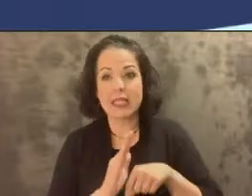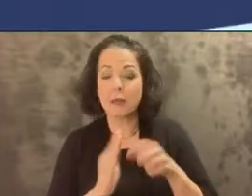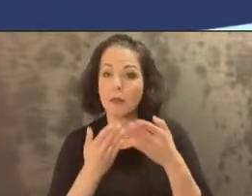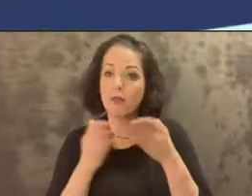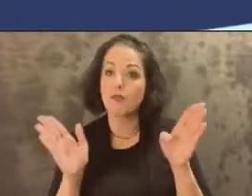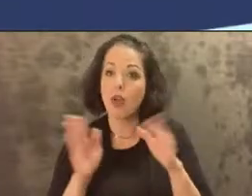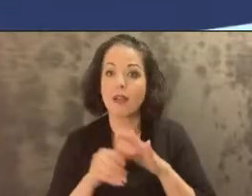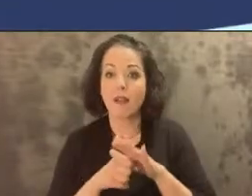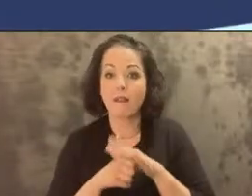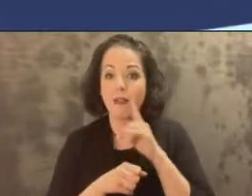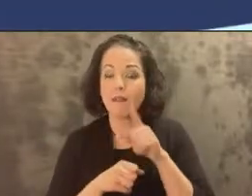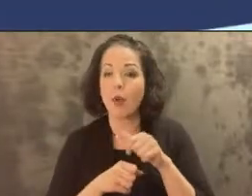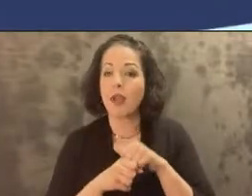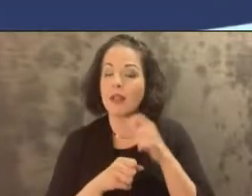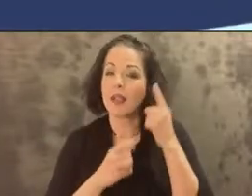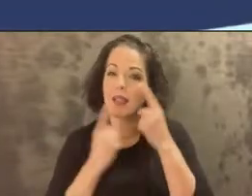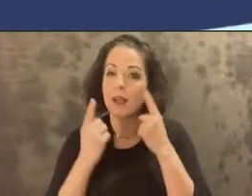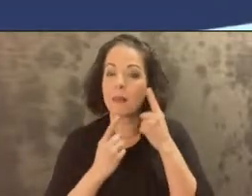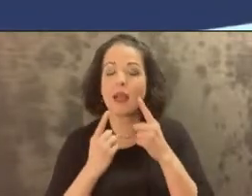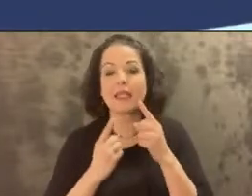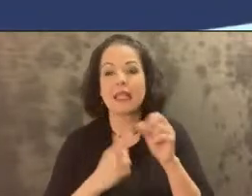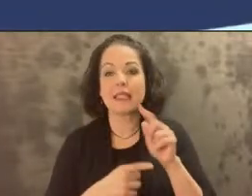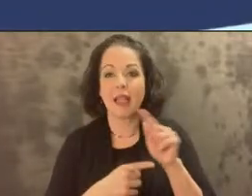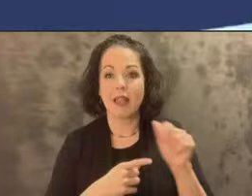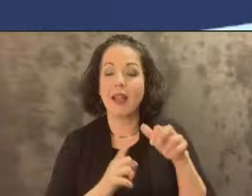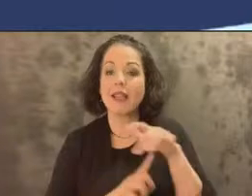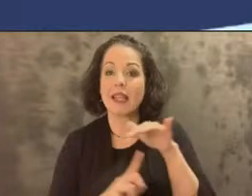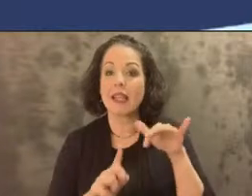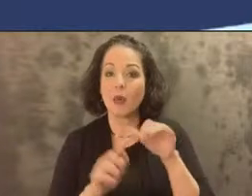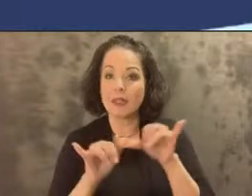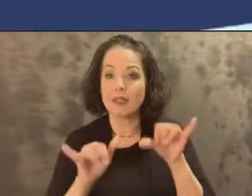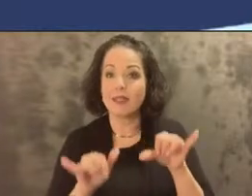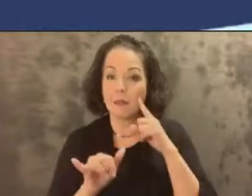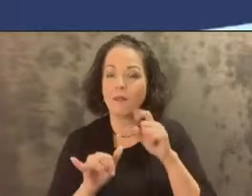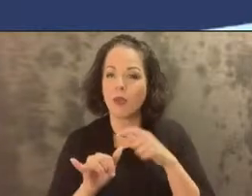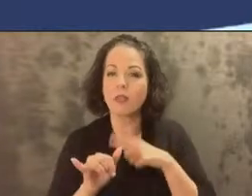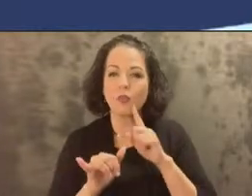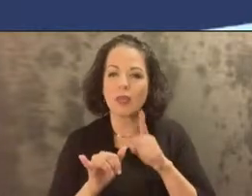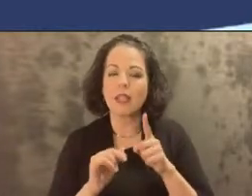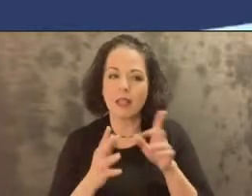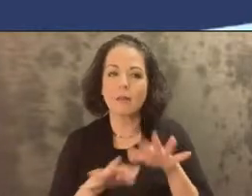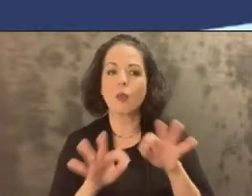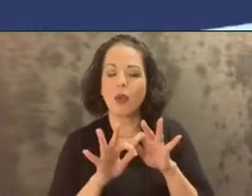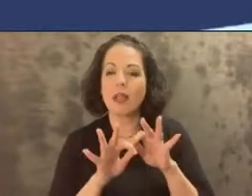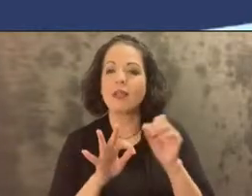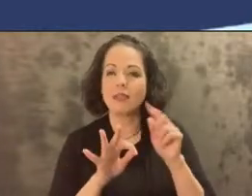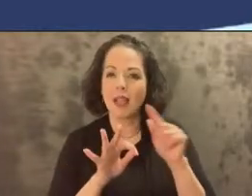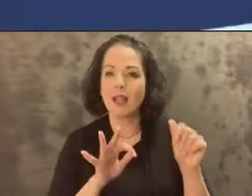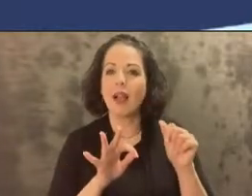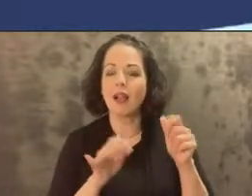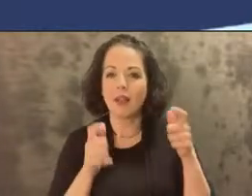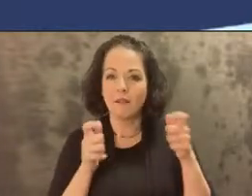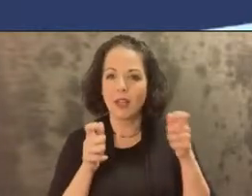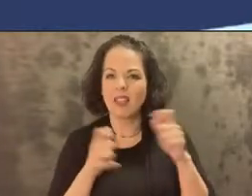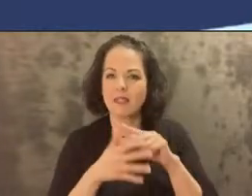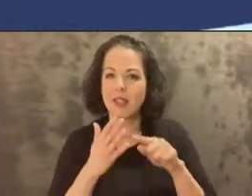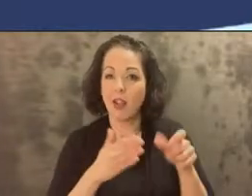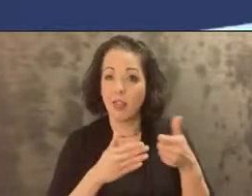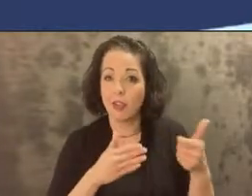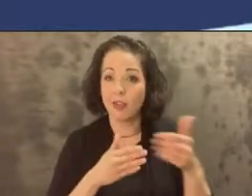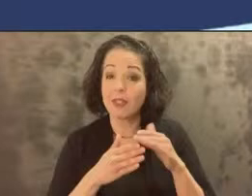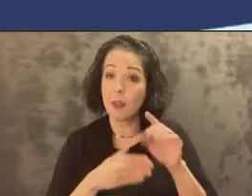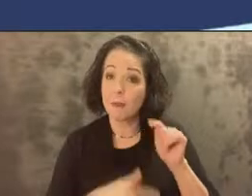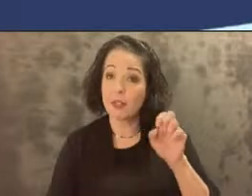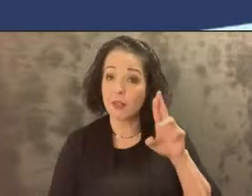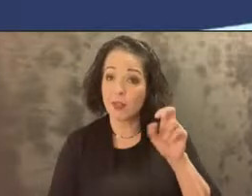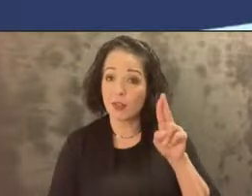take into account the data ecosystem with attention to important considerations of data governance and others. So Ms. Turner,